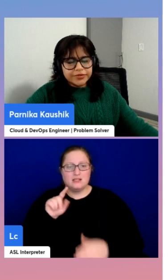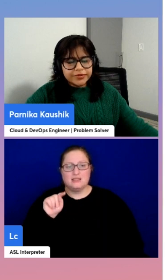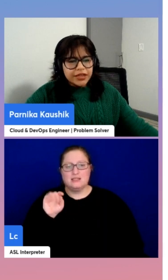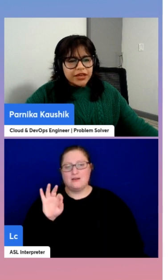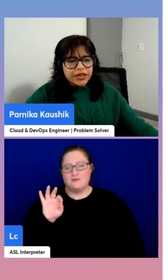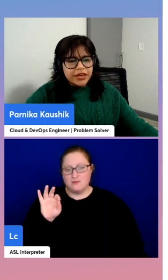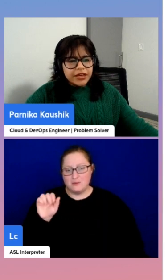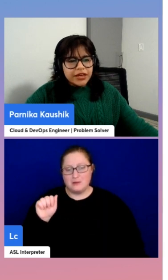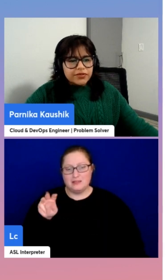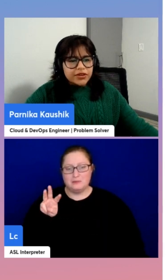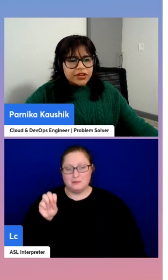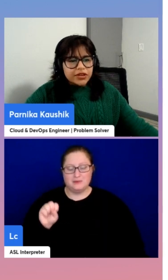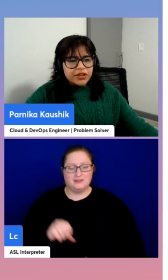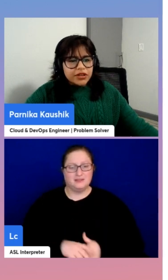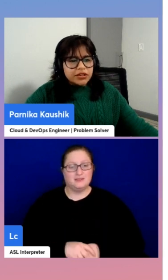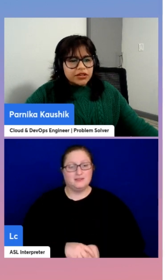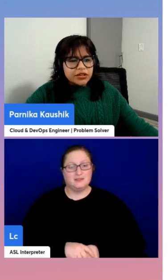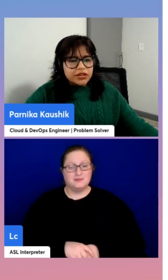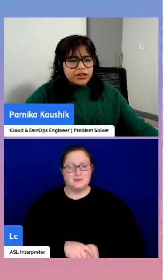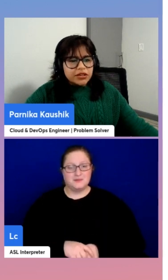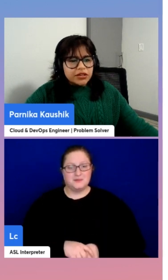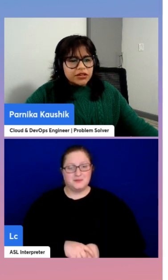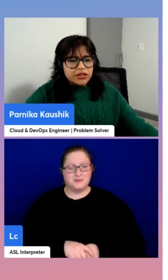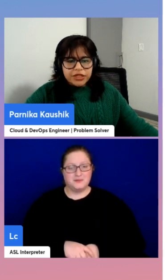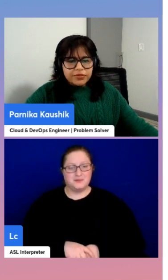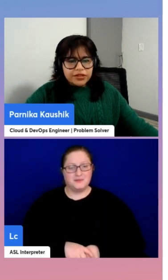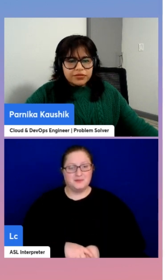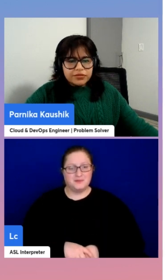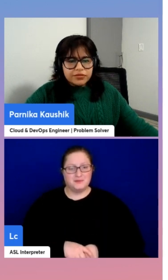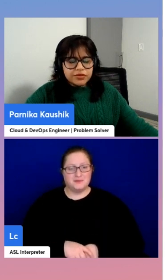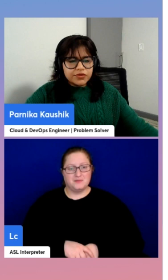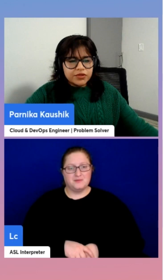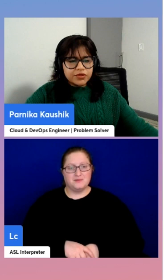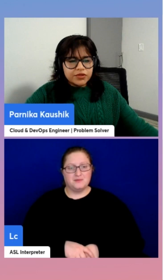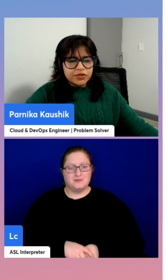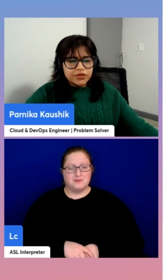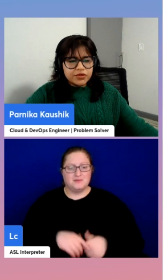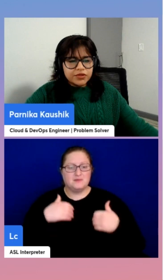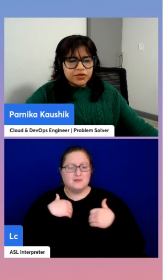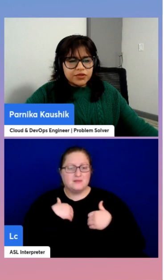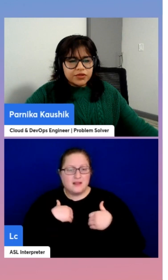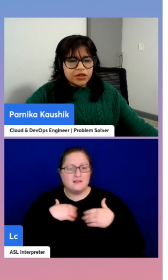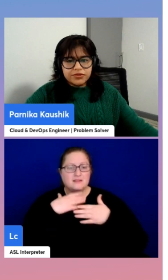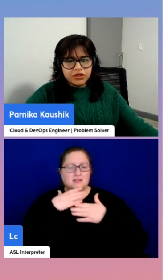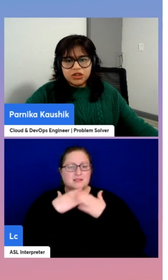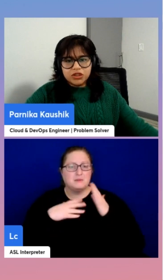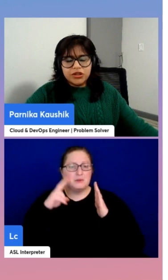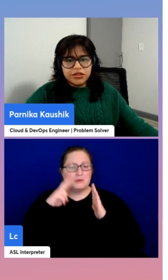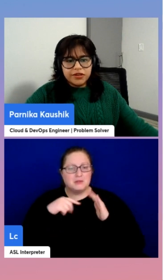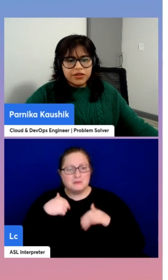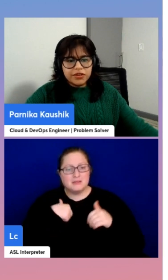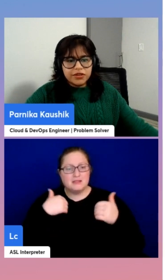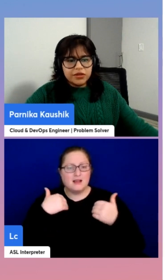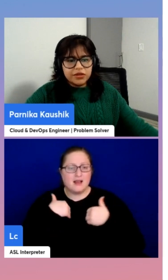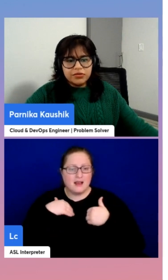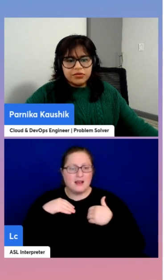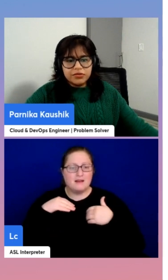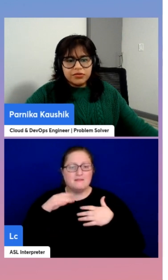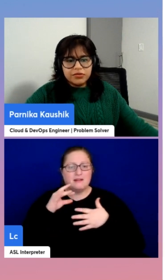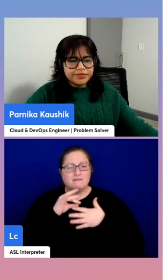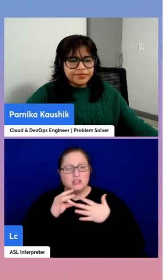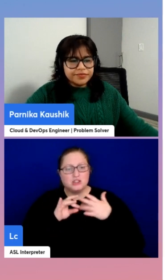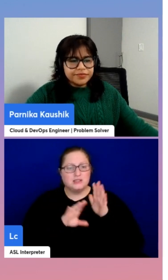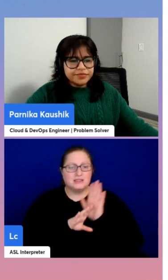AWS. We've got a little bit of a README. We've got the 3 branches, feature, develop, and